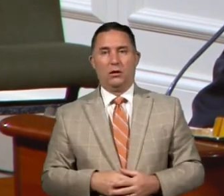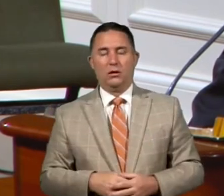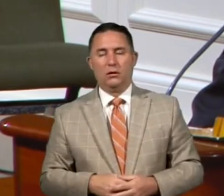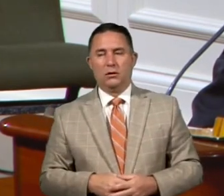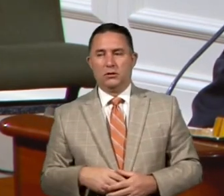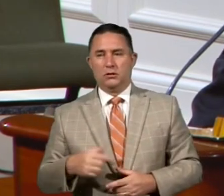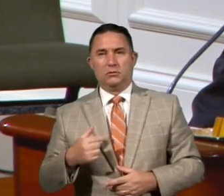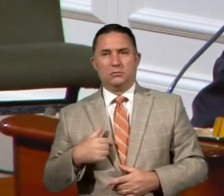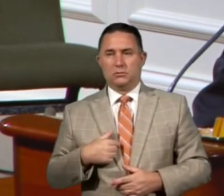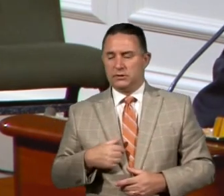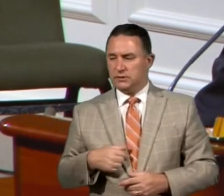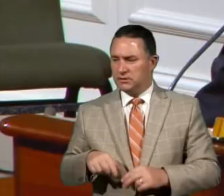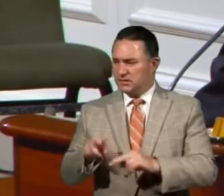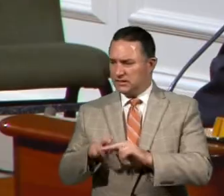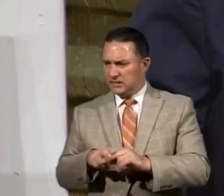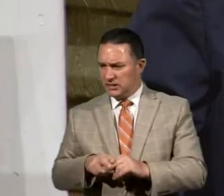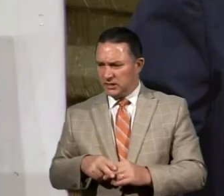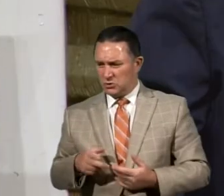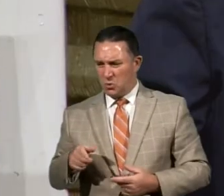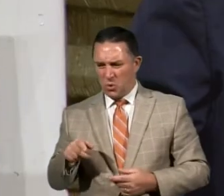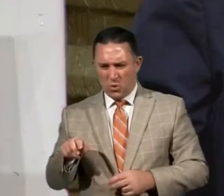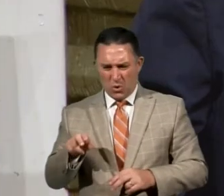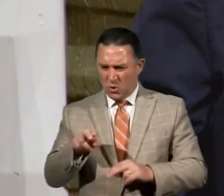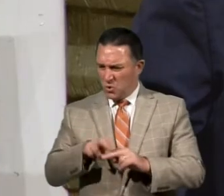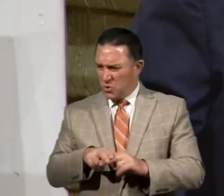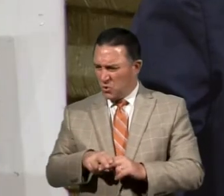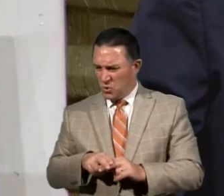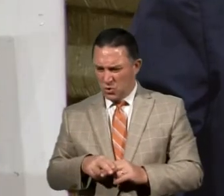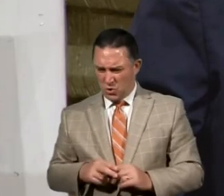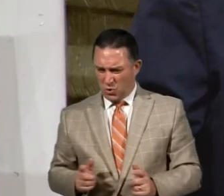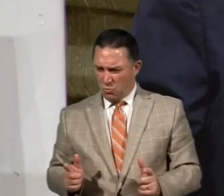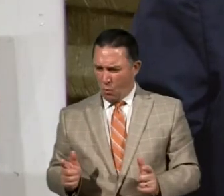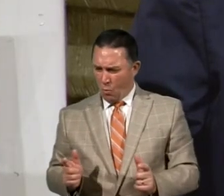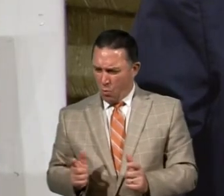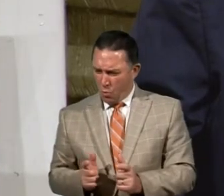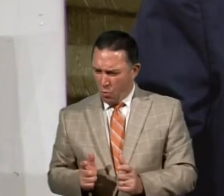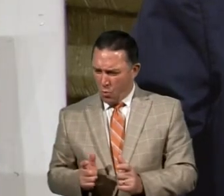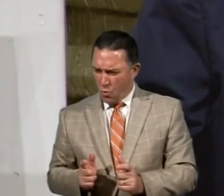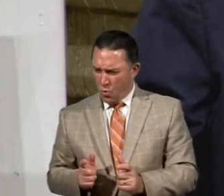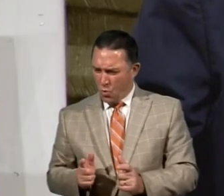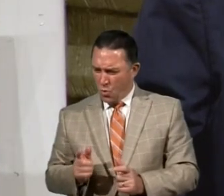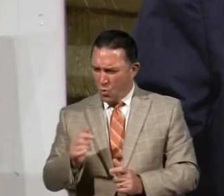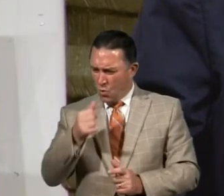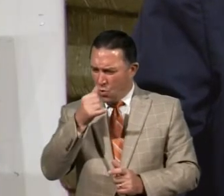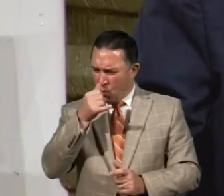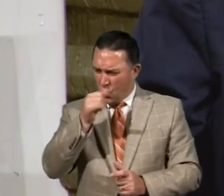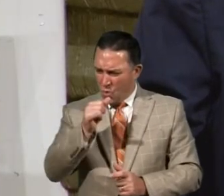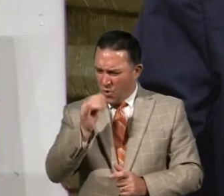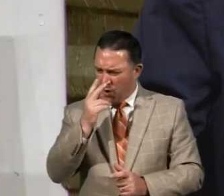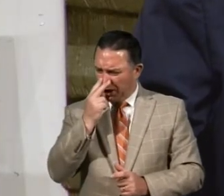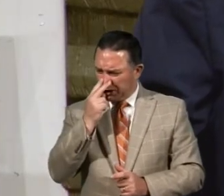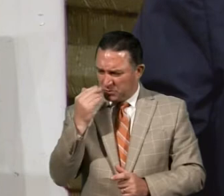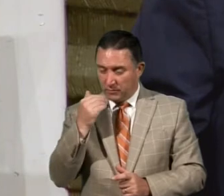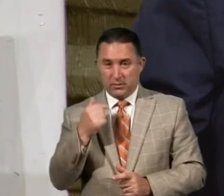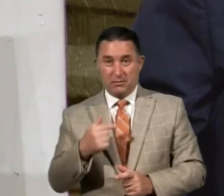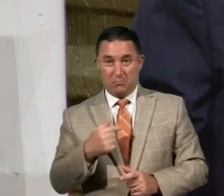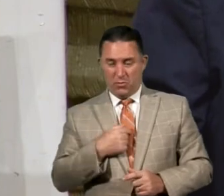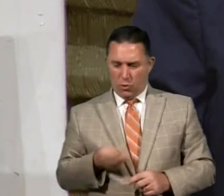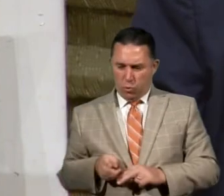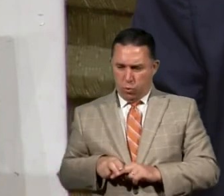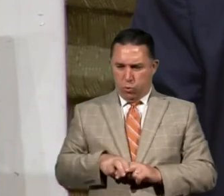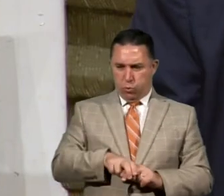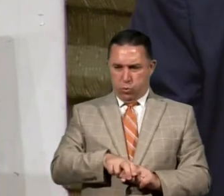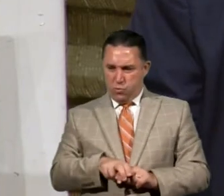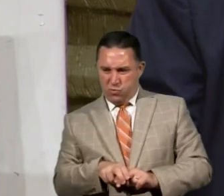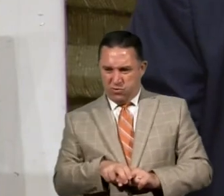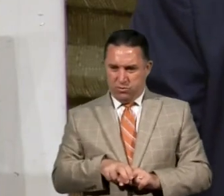And I'm looking at the seats and I'm thinking, those are the most ridiculously small seats I've ever seen. Once I'm wedged in that seat, I